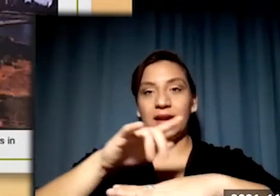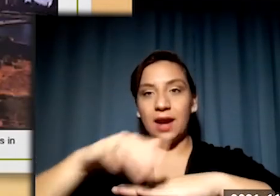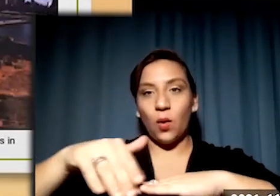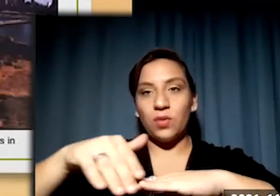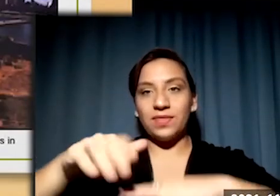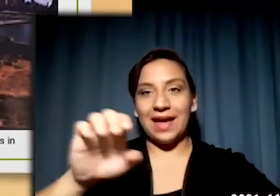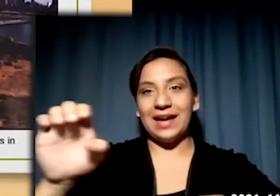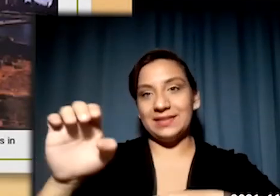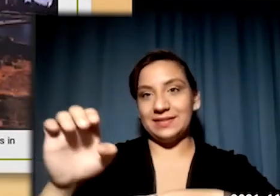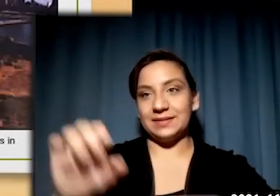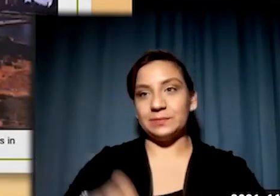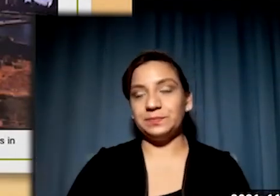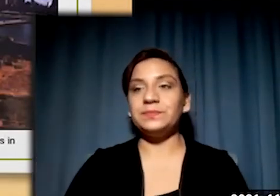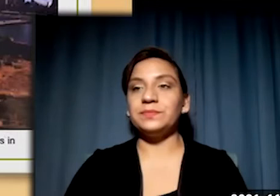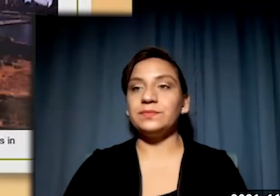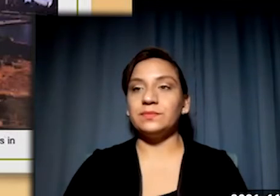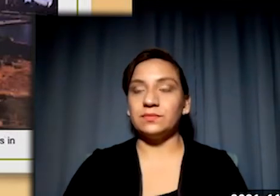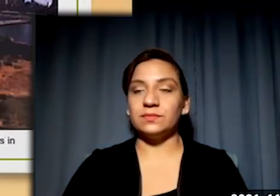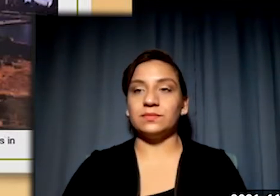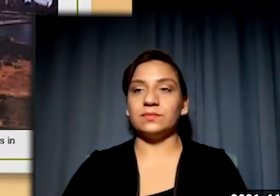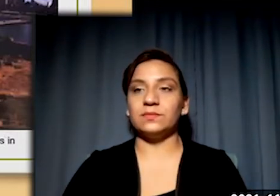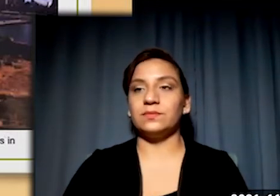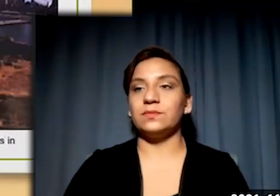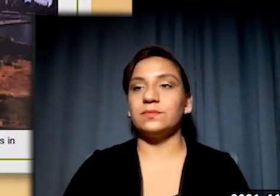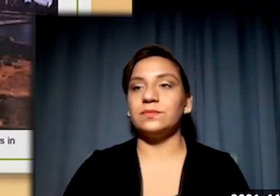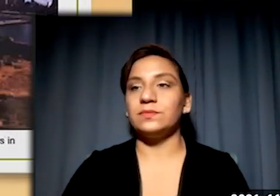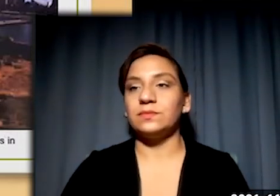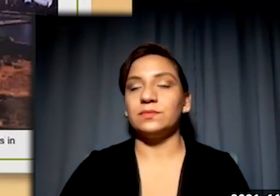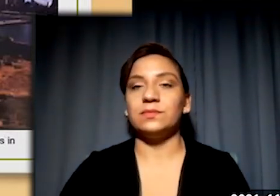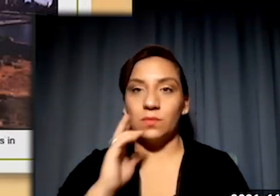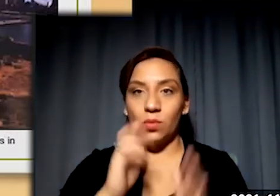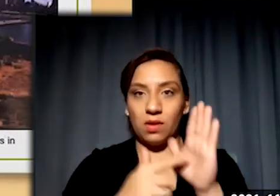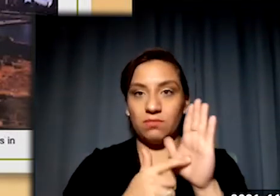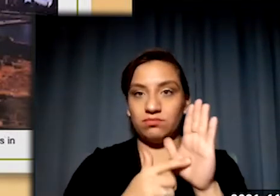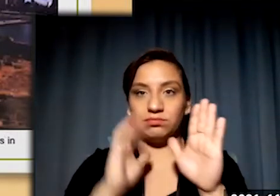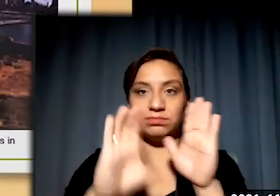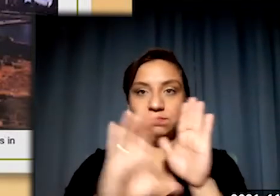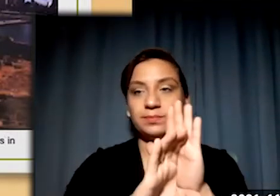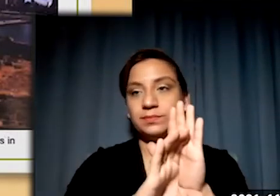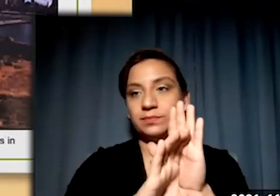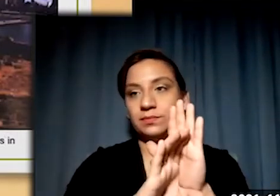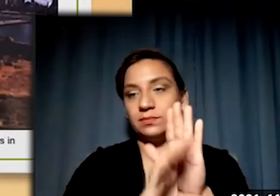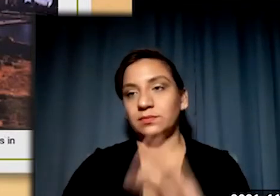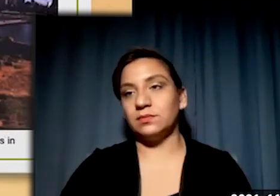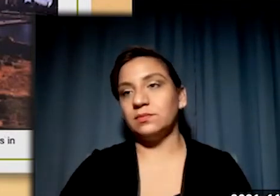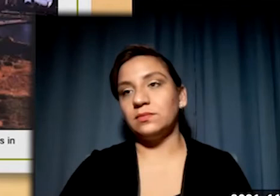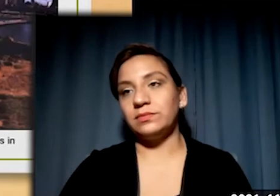Research on the field included extensive photography of all remnants and sketch maps of